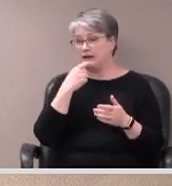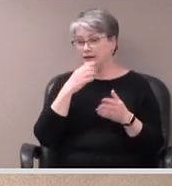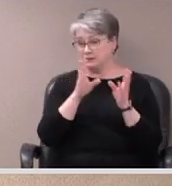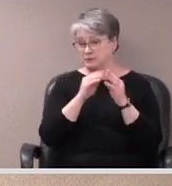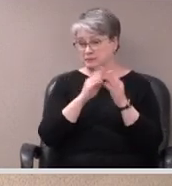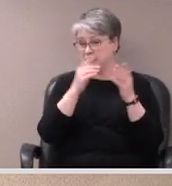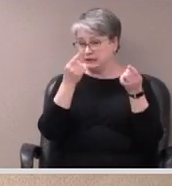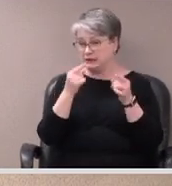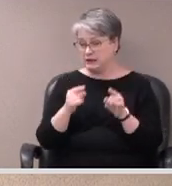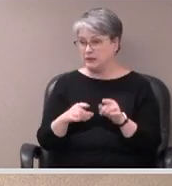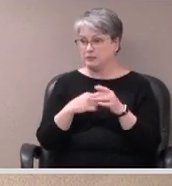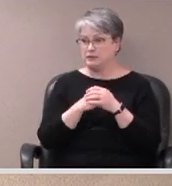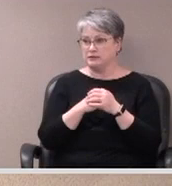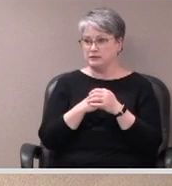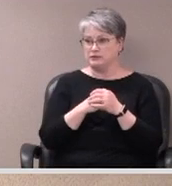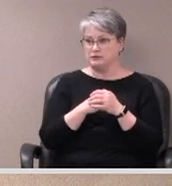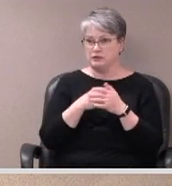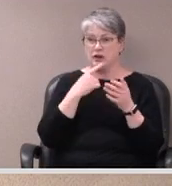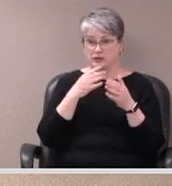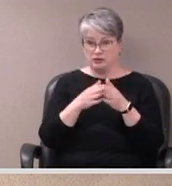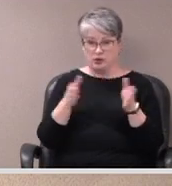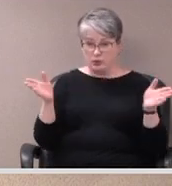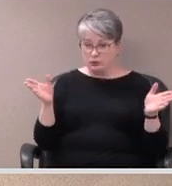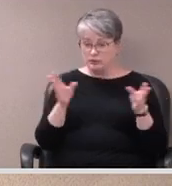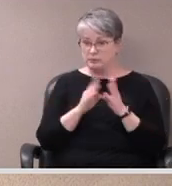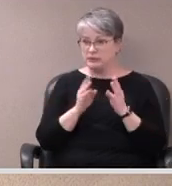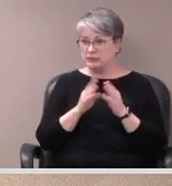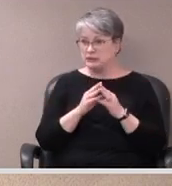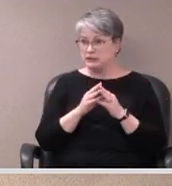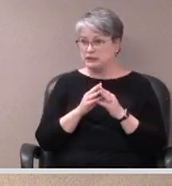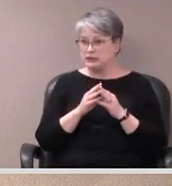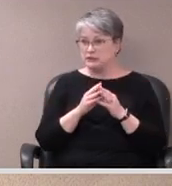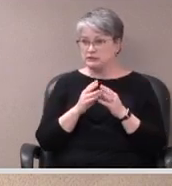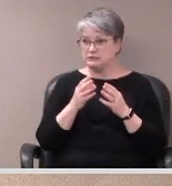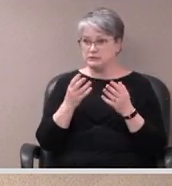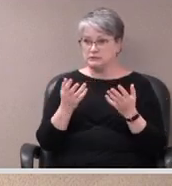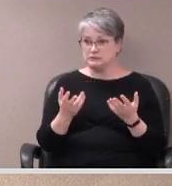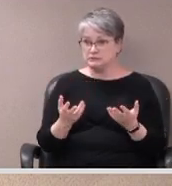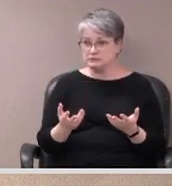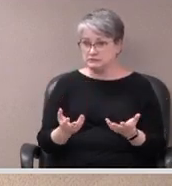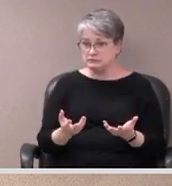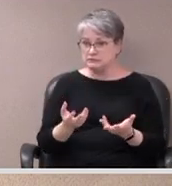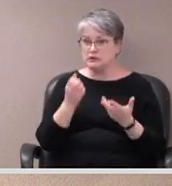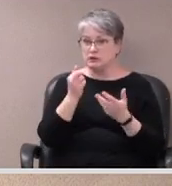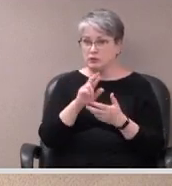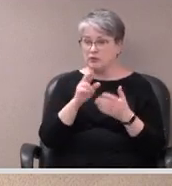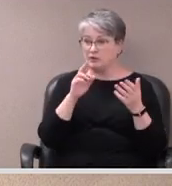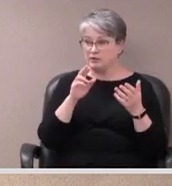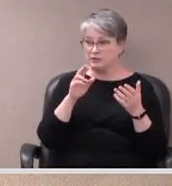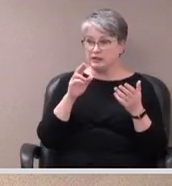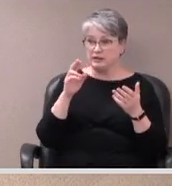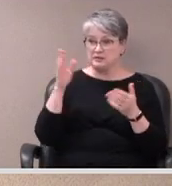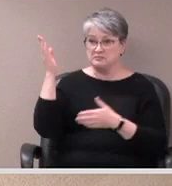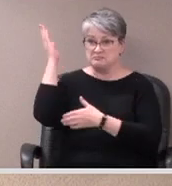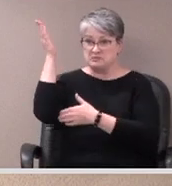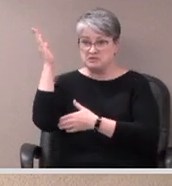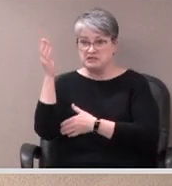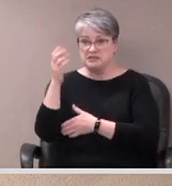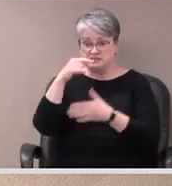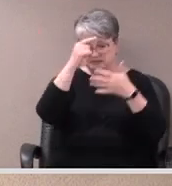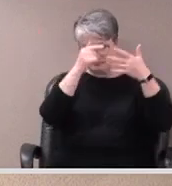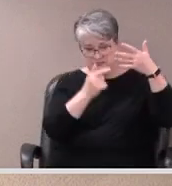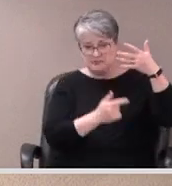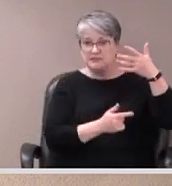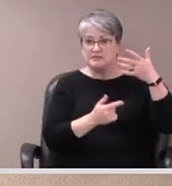together, I guess, are those open meetings, or is it they might present a number of things and only get, say I might